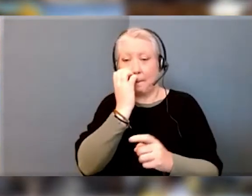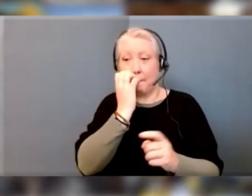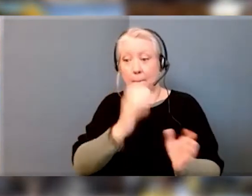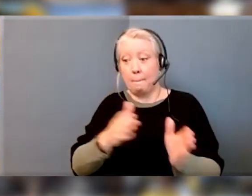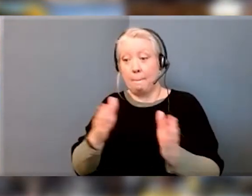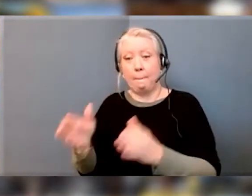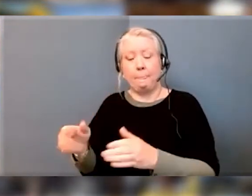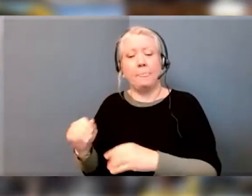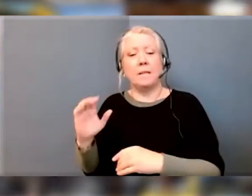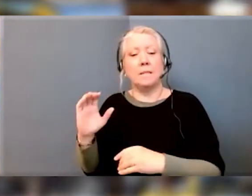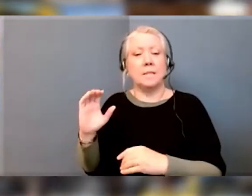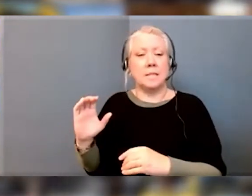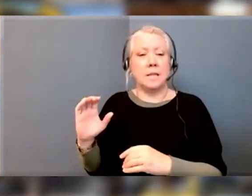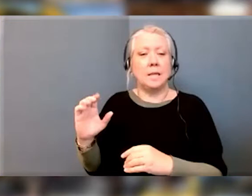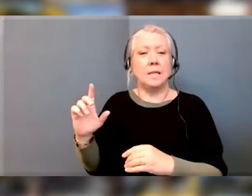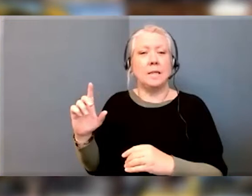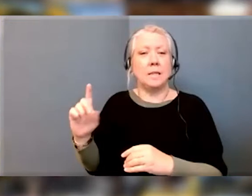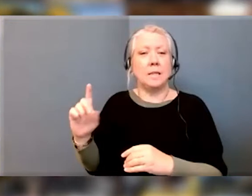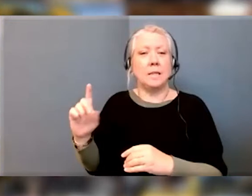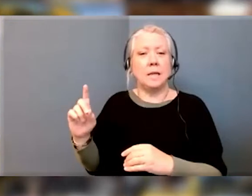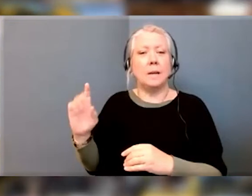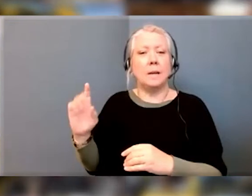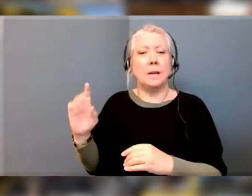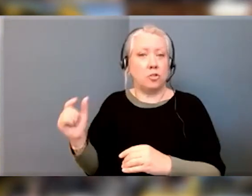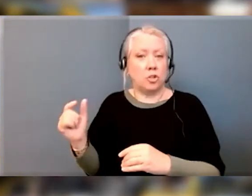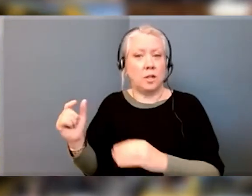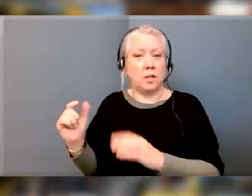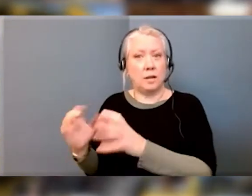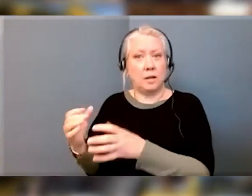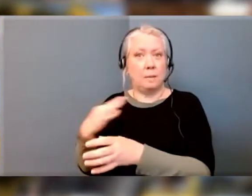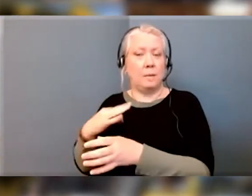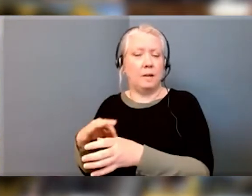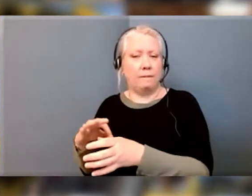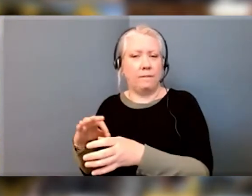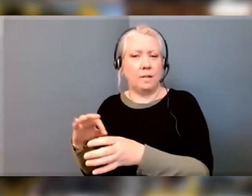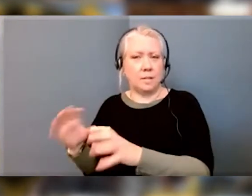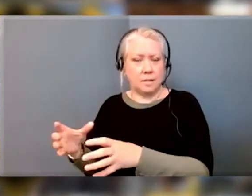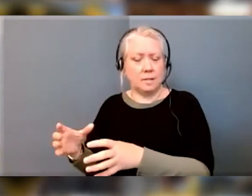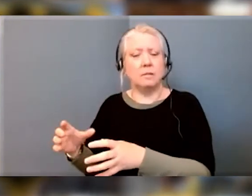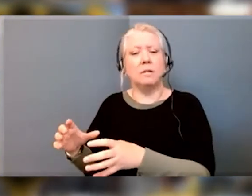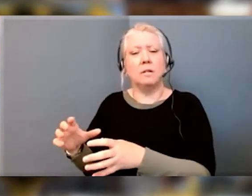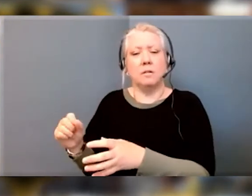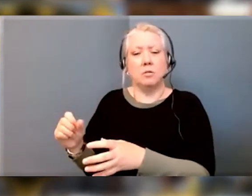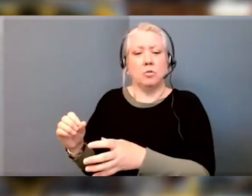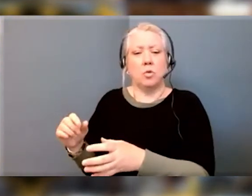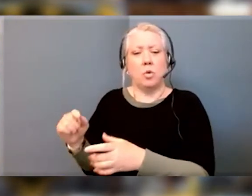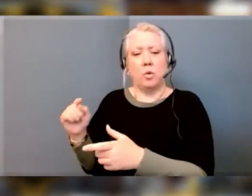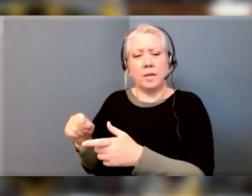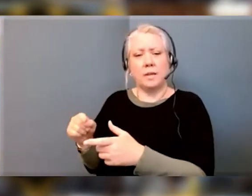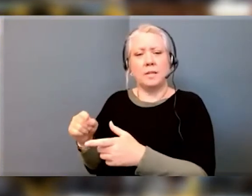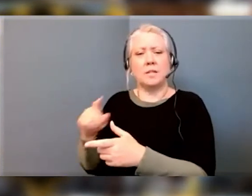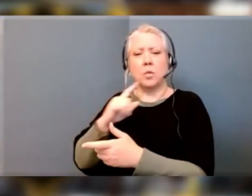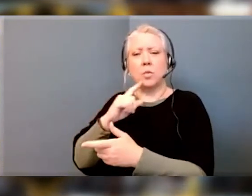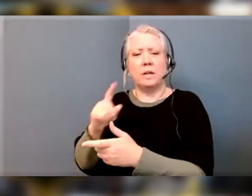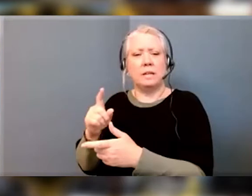the CDBG presumed benefit bucket, which are projects that exclusively serve folks who fall into very specific